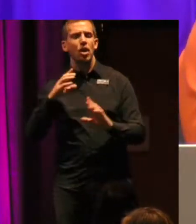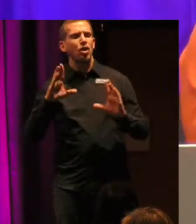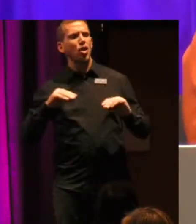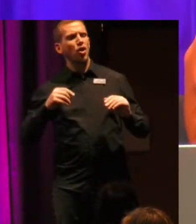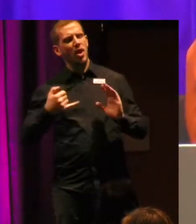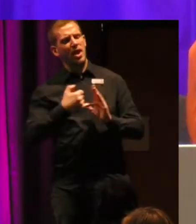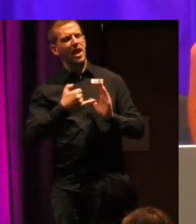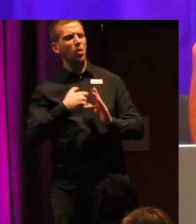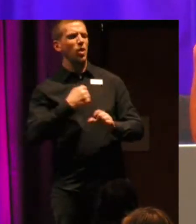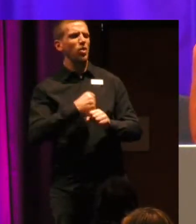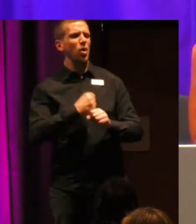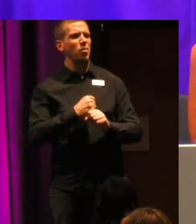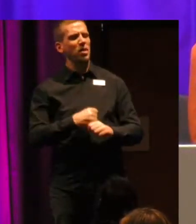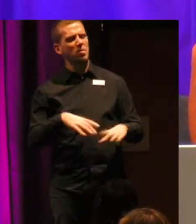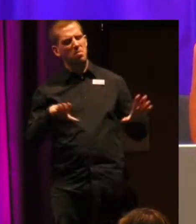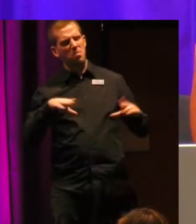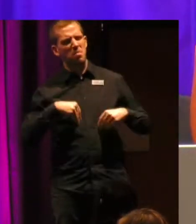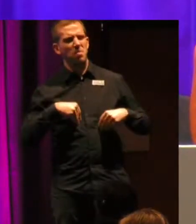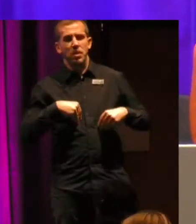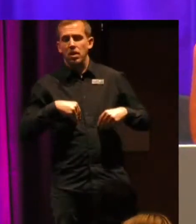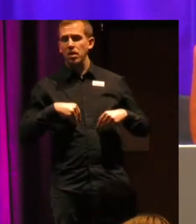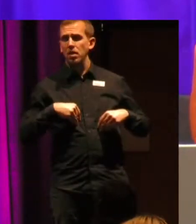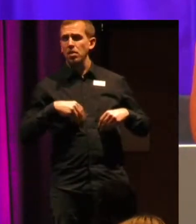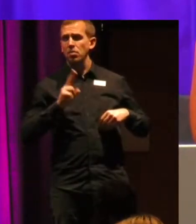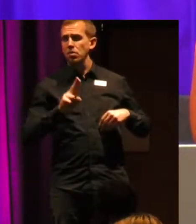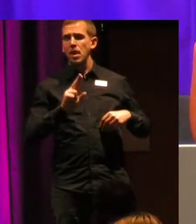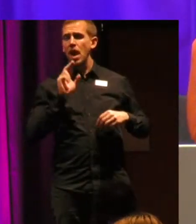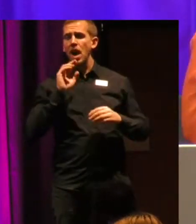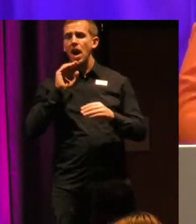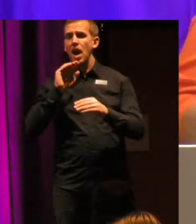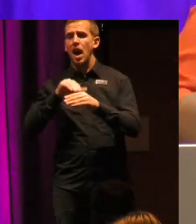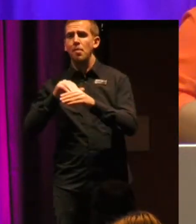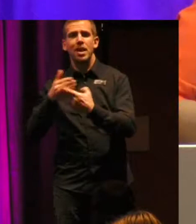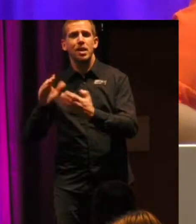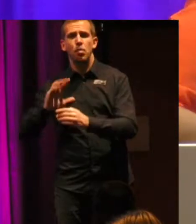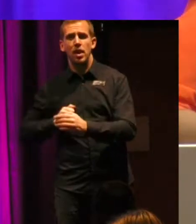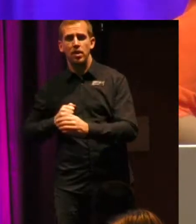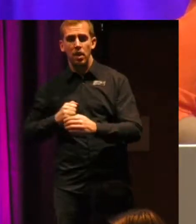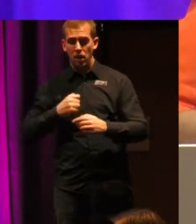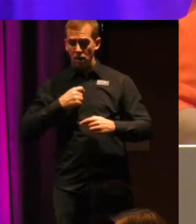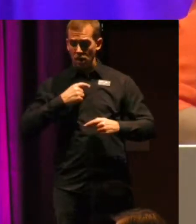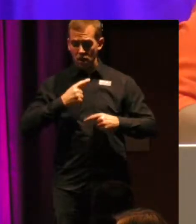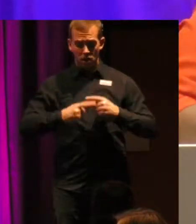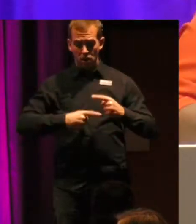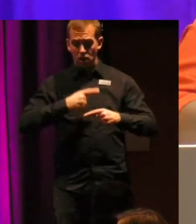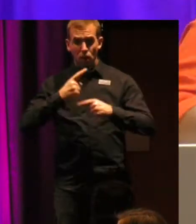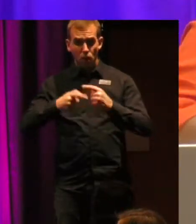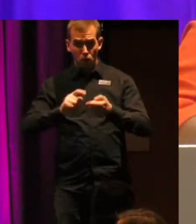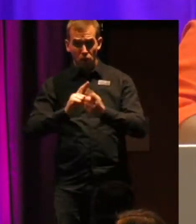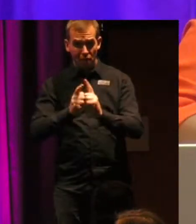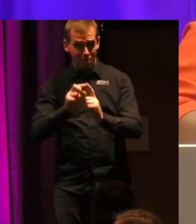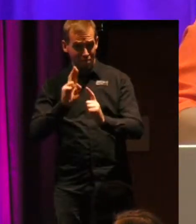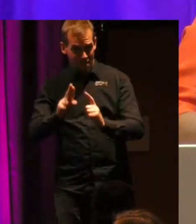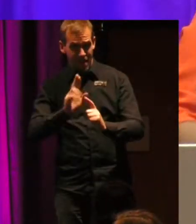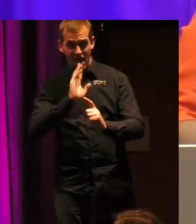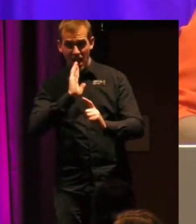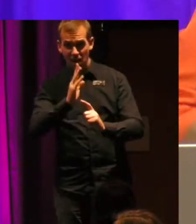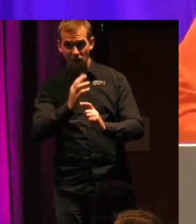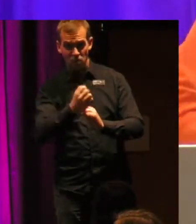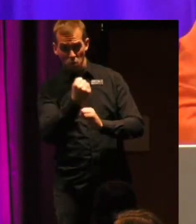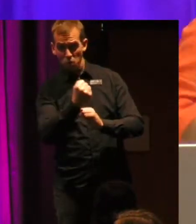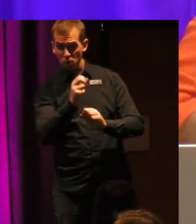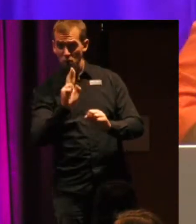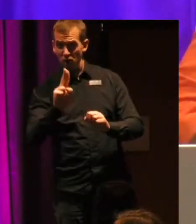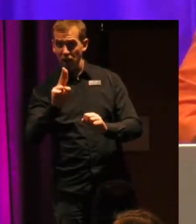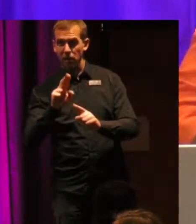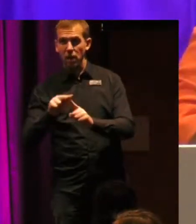And so they weren't necessarily reporting them to the police. And so in a sense, by the time it got to the, you know, point where it was really intimidating or threatening, there